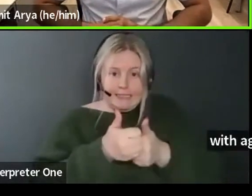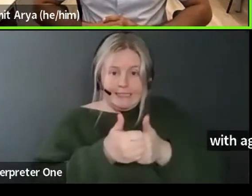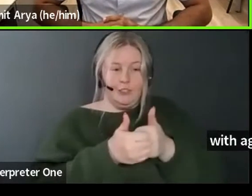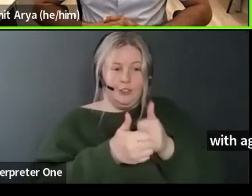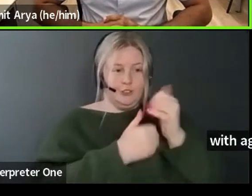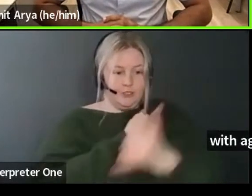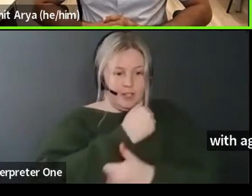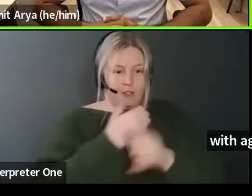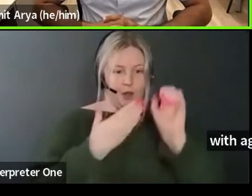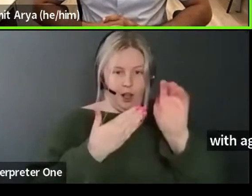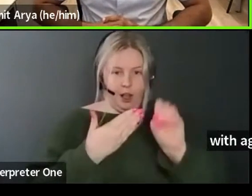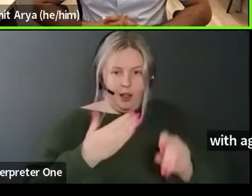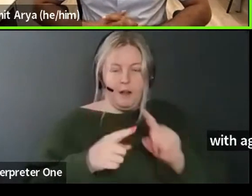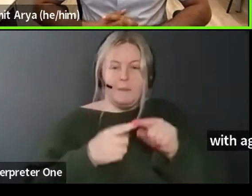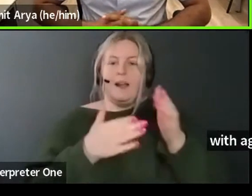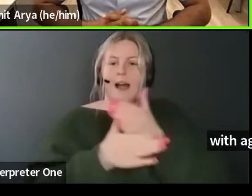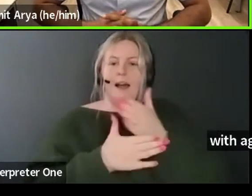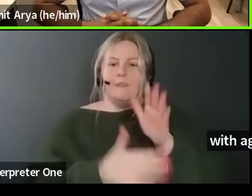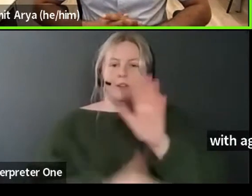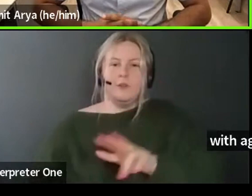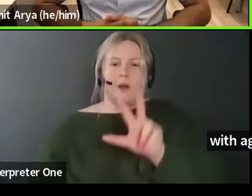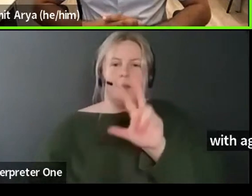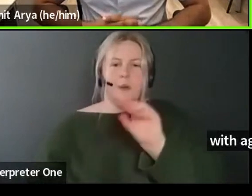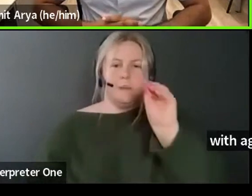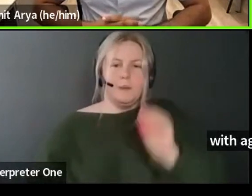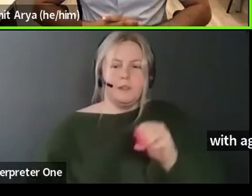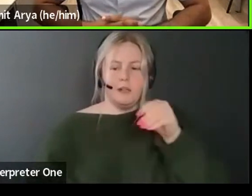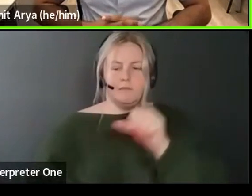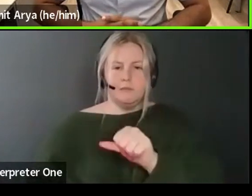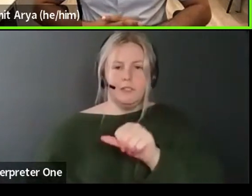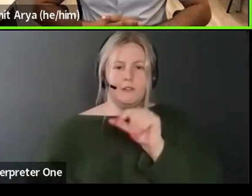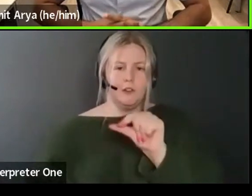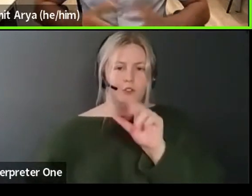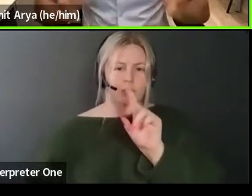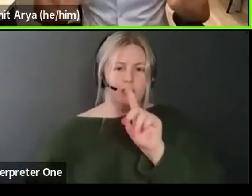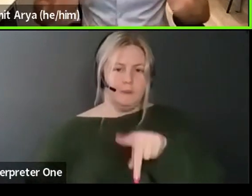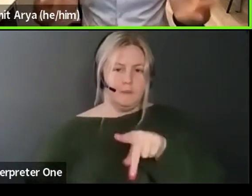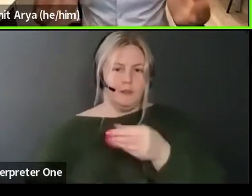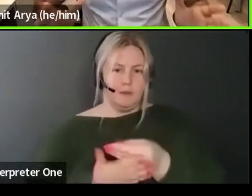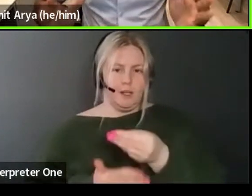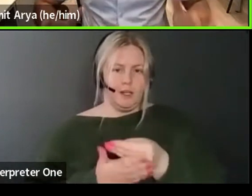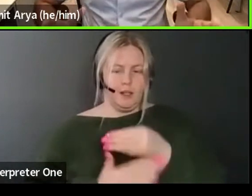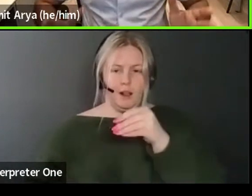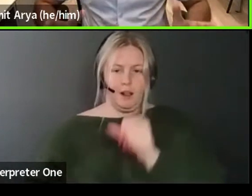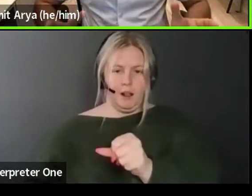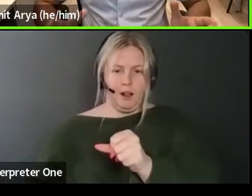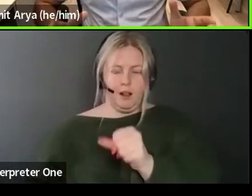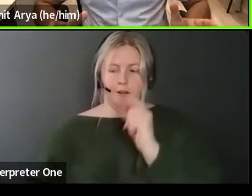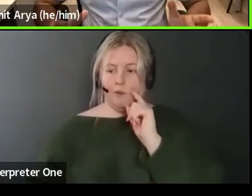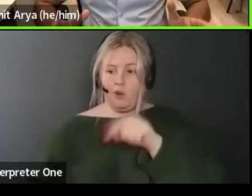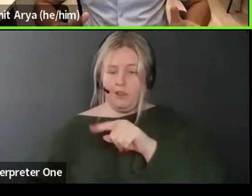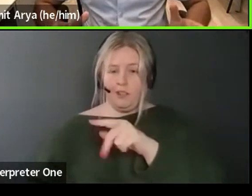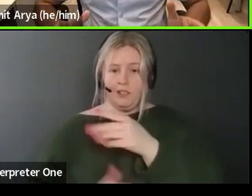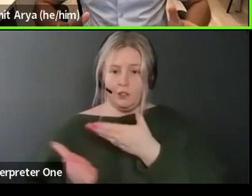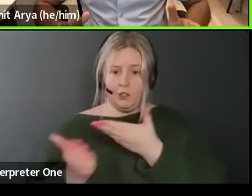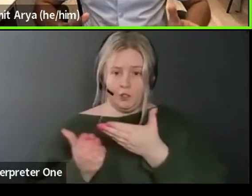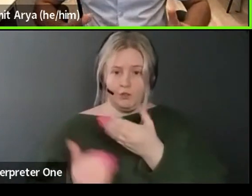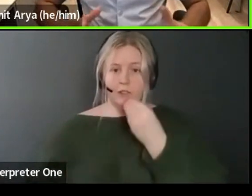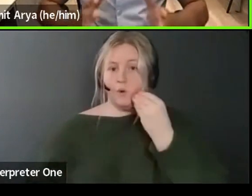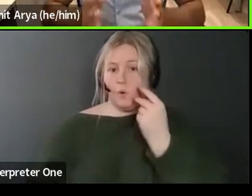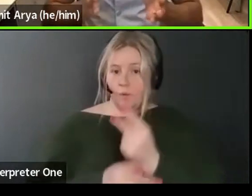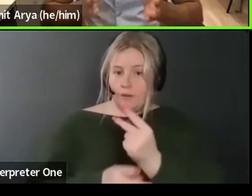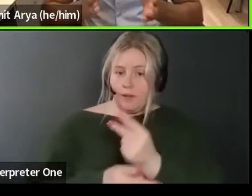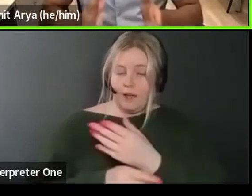averaging, that they spend around 3% of their GDP on sort of this basket of services, home care and long-term